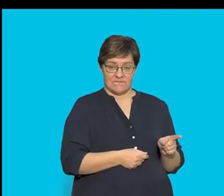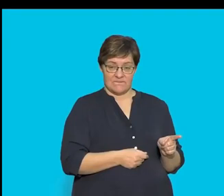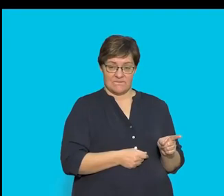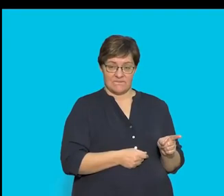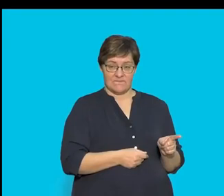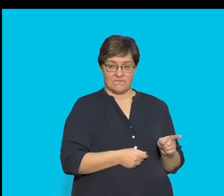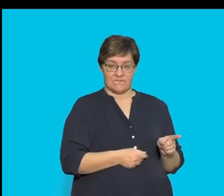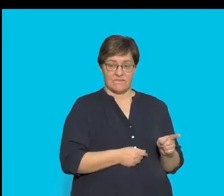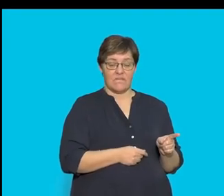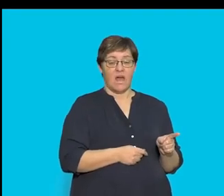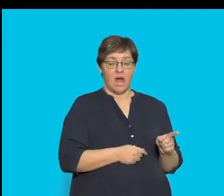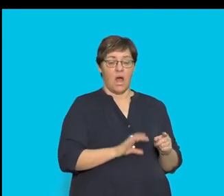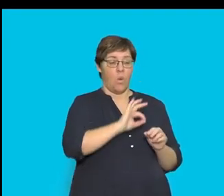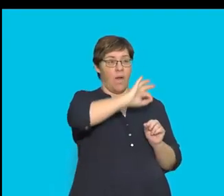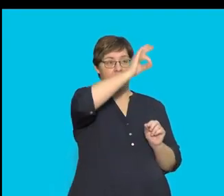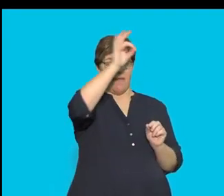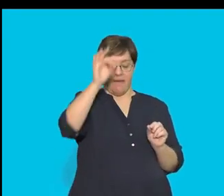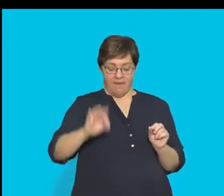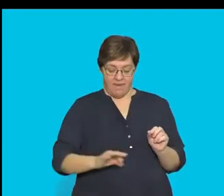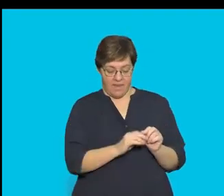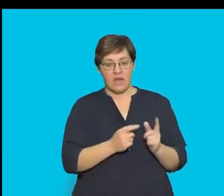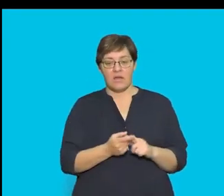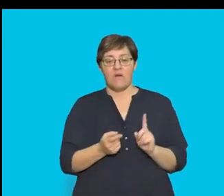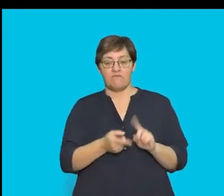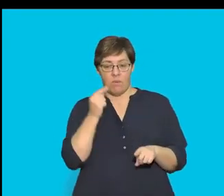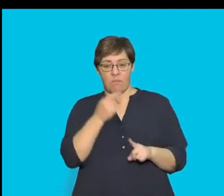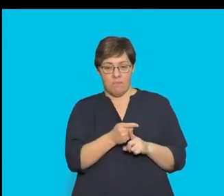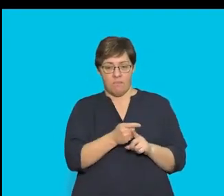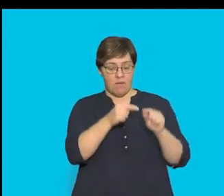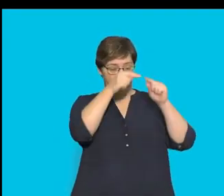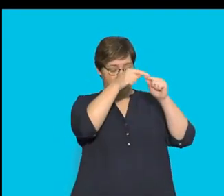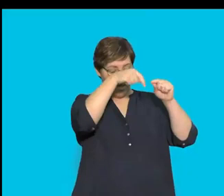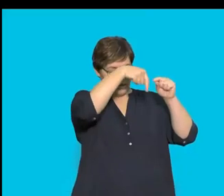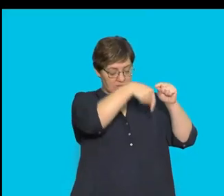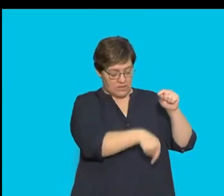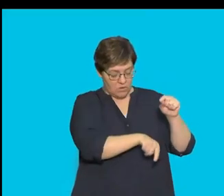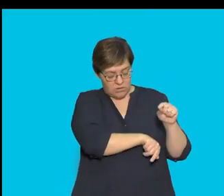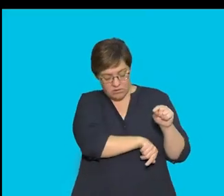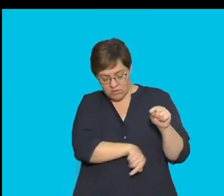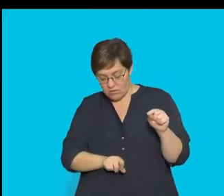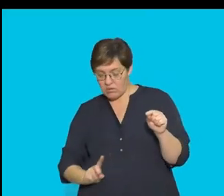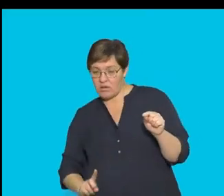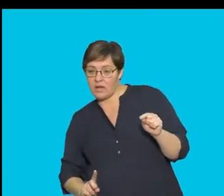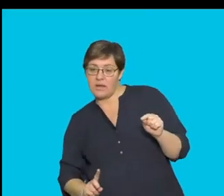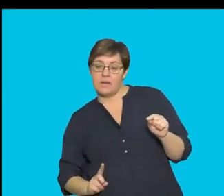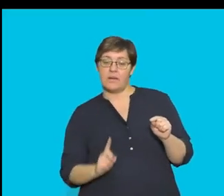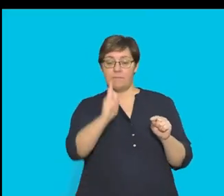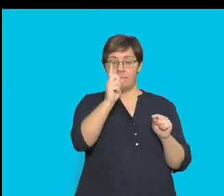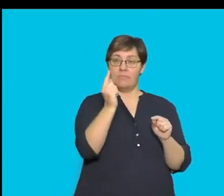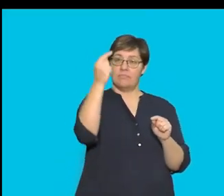there's a current that is passing from the battery and it's passing through this conducting wire in that